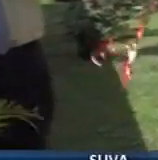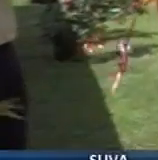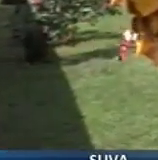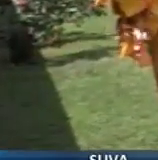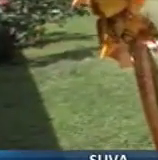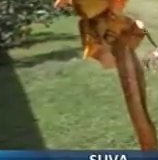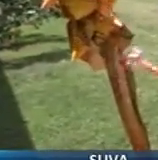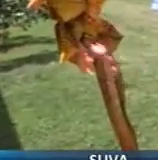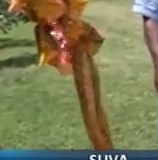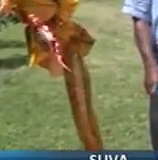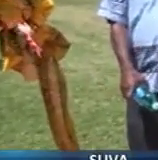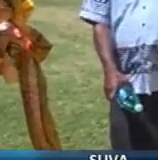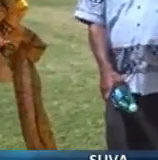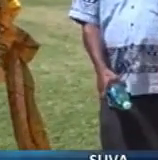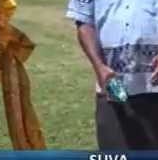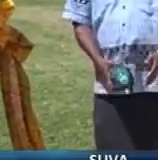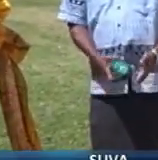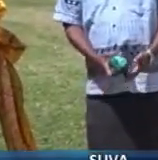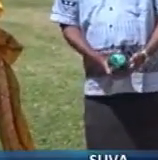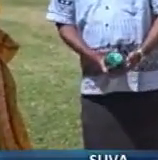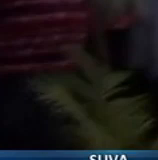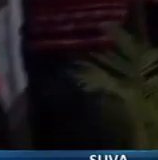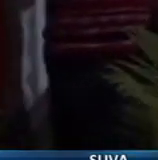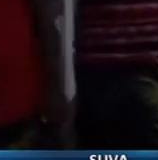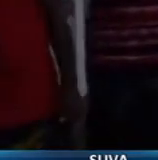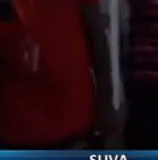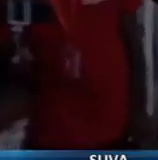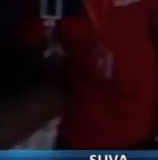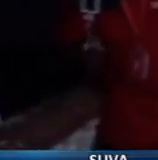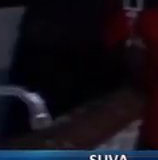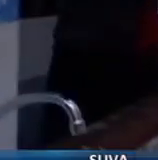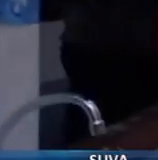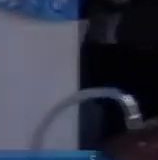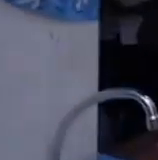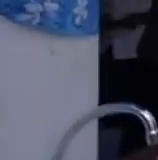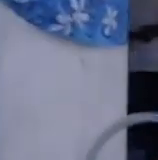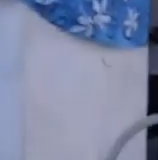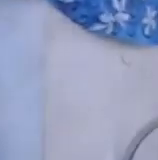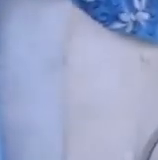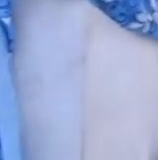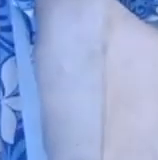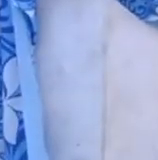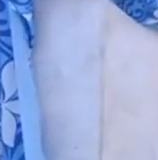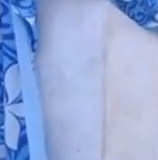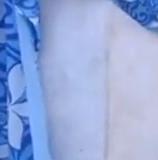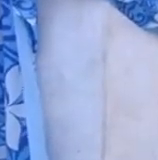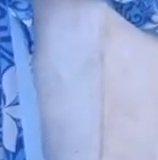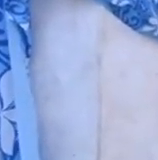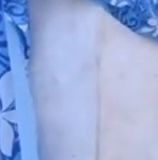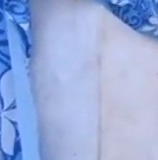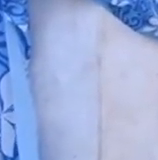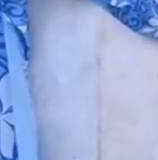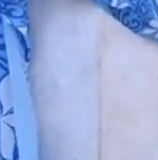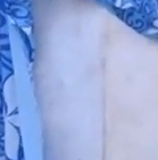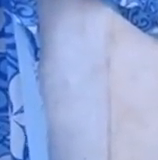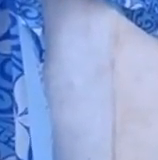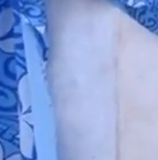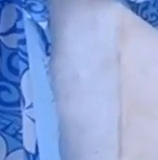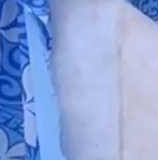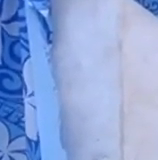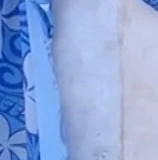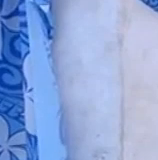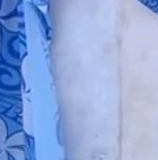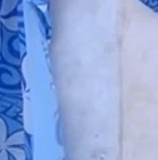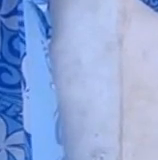Speaking to villagers of Nadavanandi in Ngau, Bainimarama says he can't stand to see people in urban areas having access to water